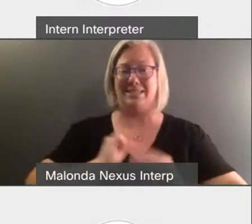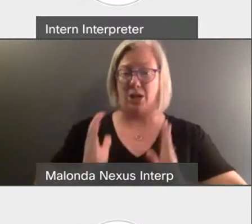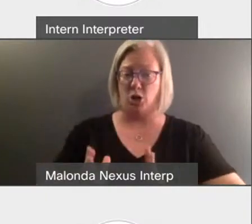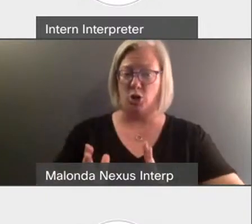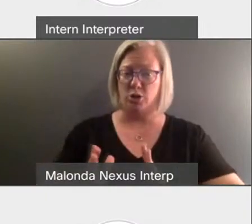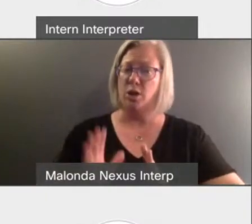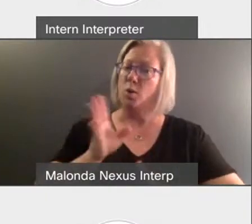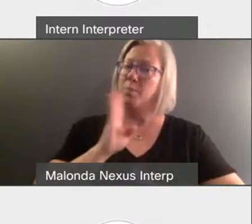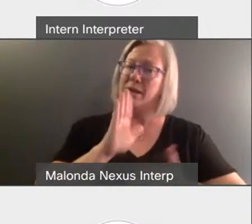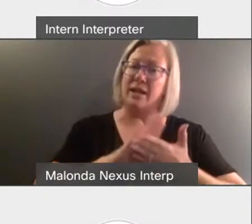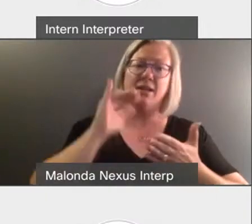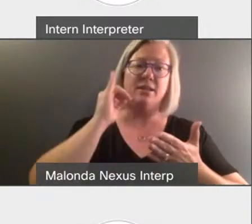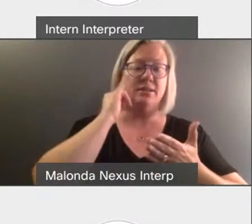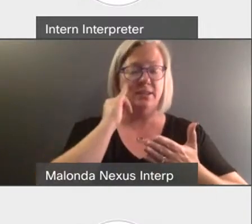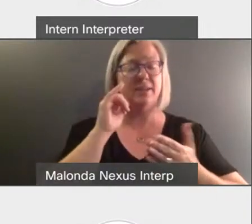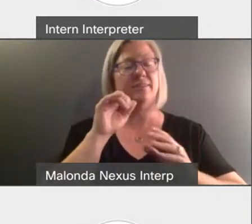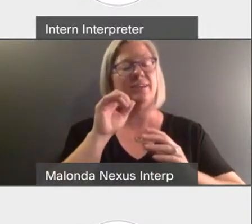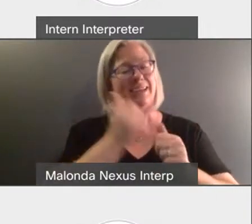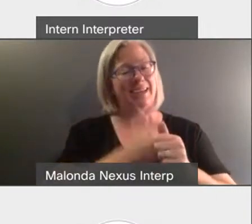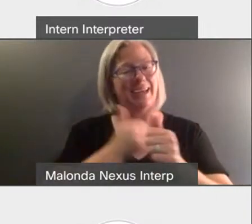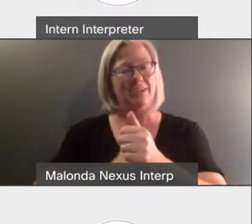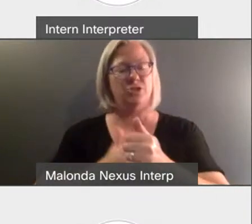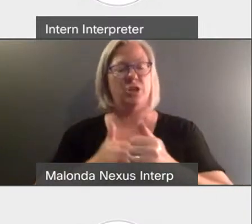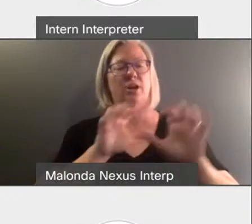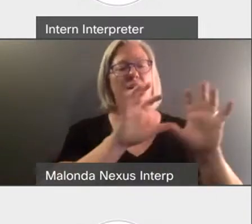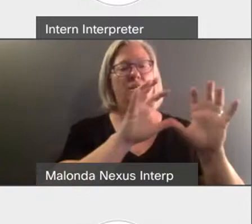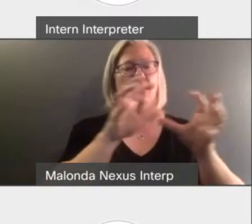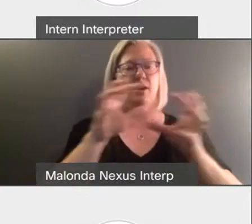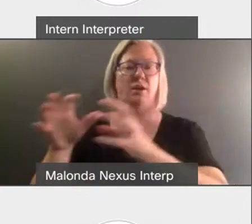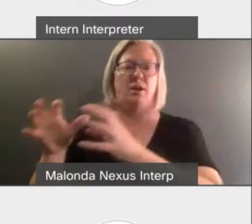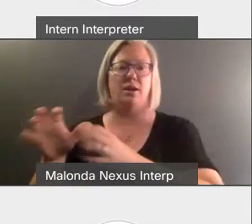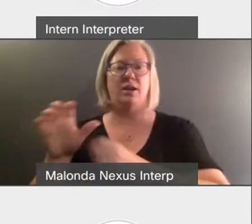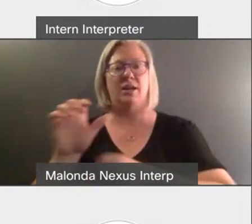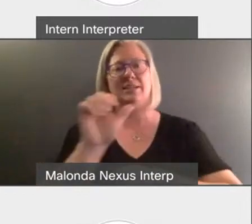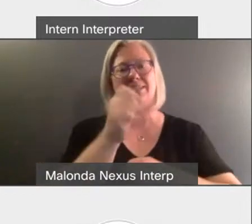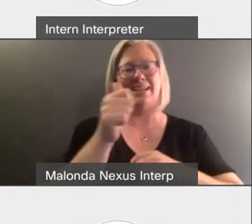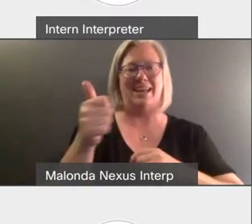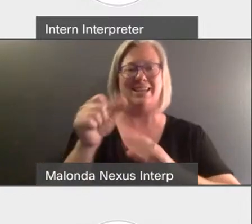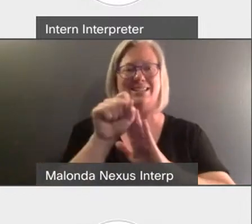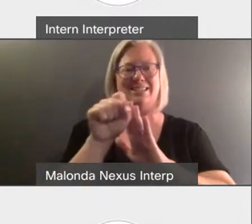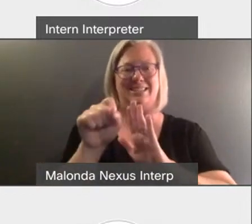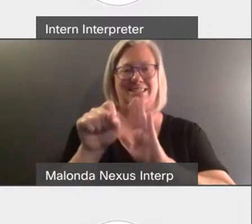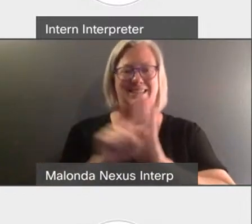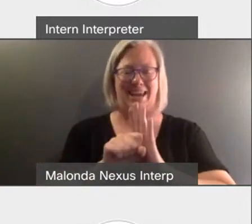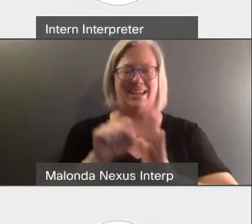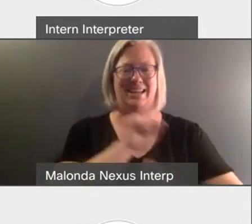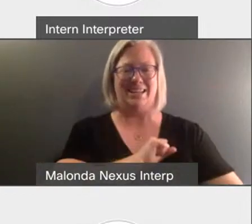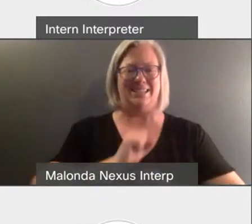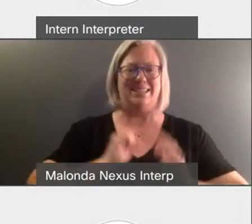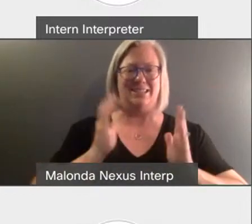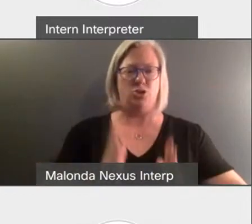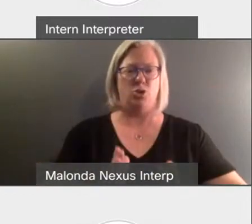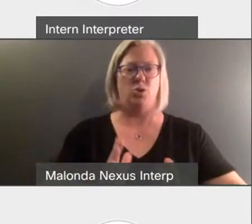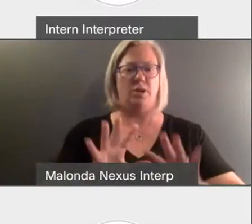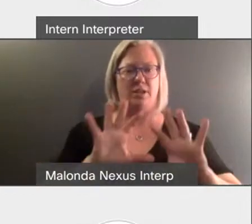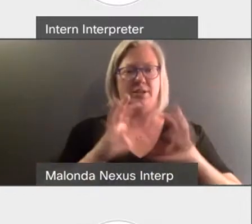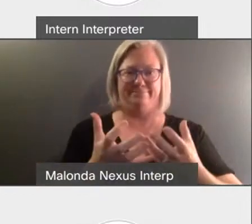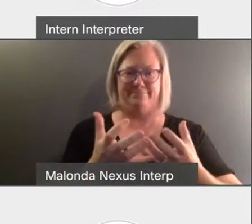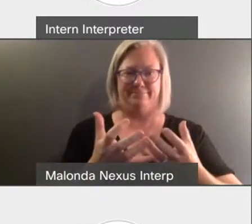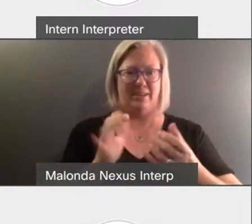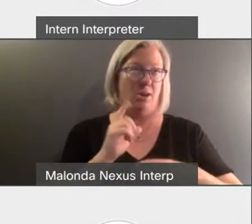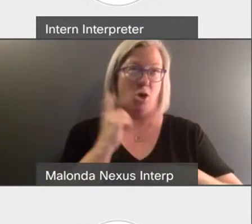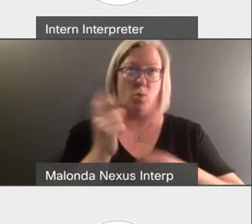that each of the 4 congressional districts was comprised of exactly 10 state senatorial districts. It always amazed me that that doesn't